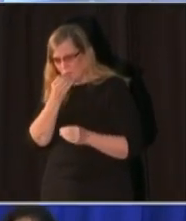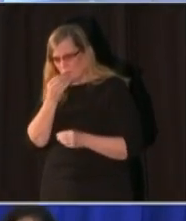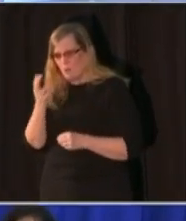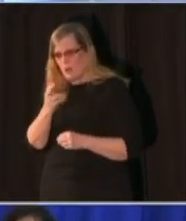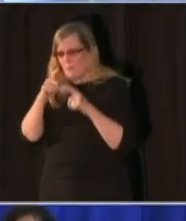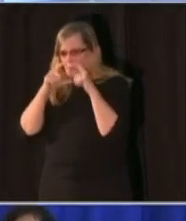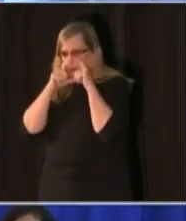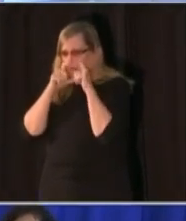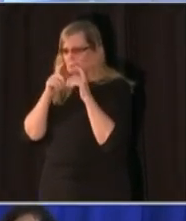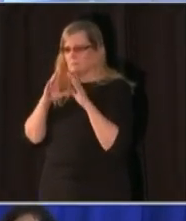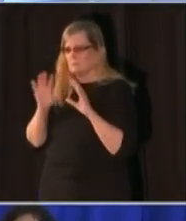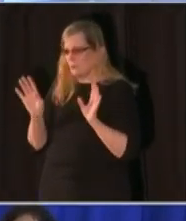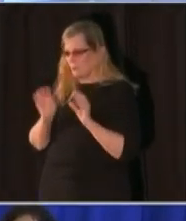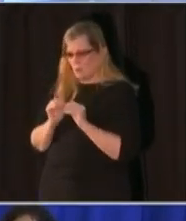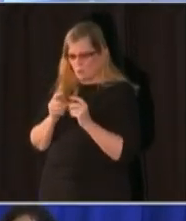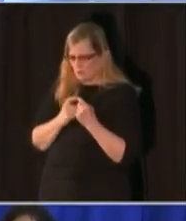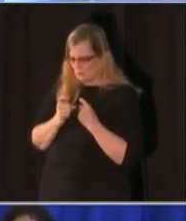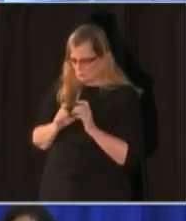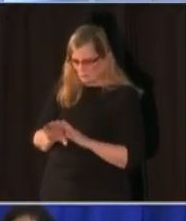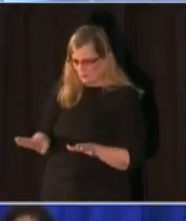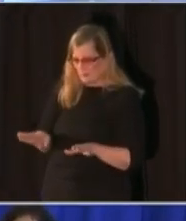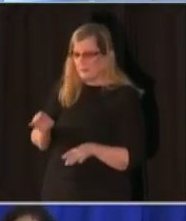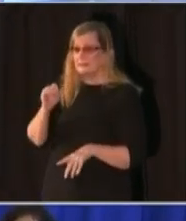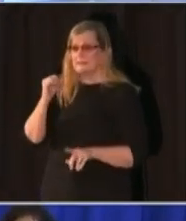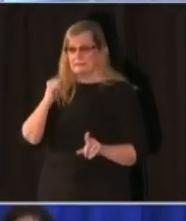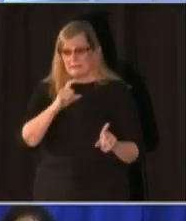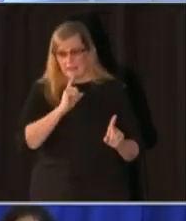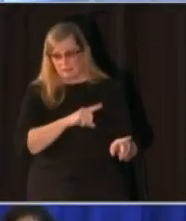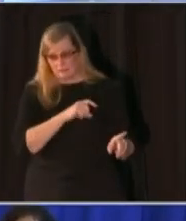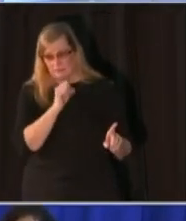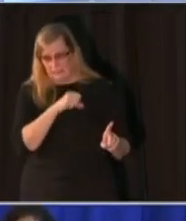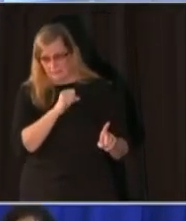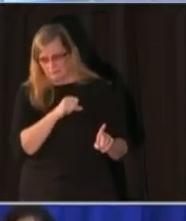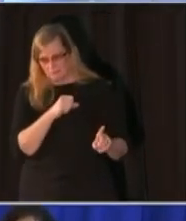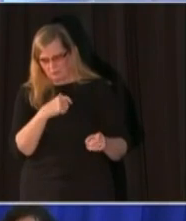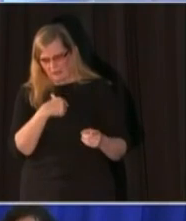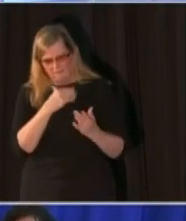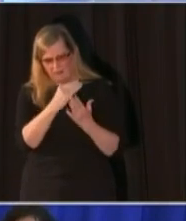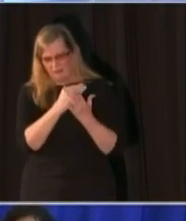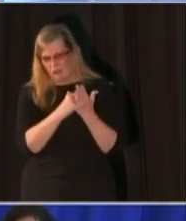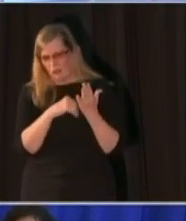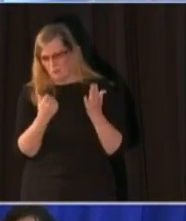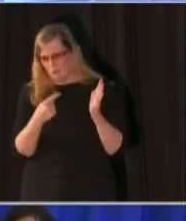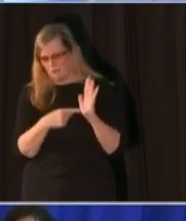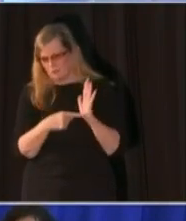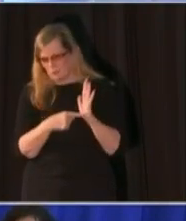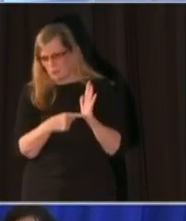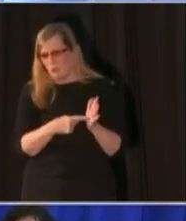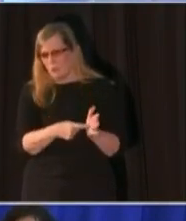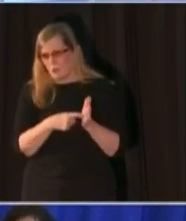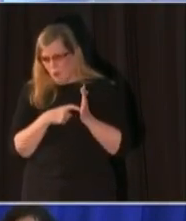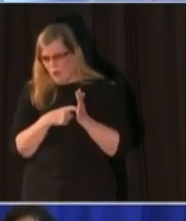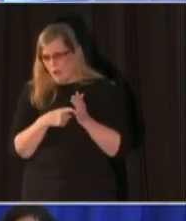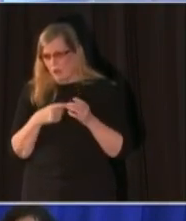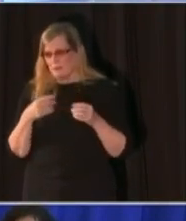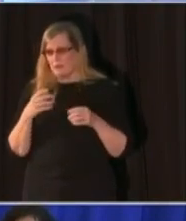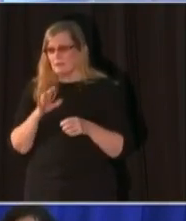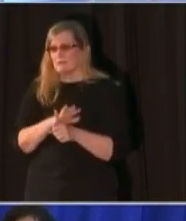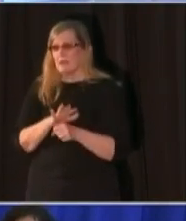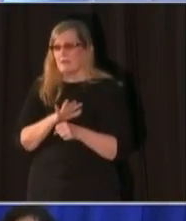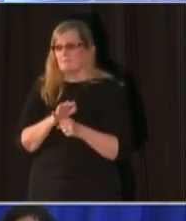Yes. Yes. So it also has a requirement that the stores provide adequate hand sanitizer